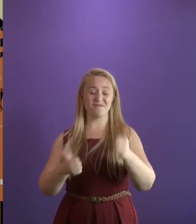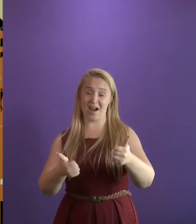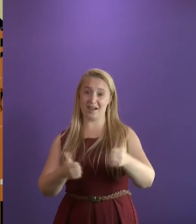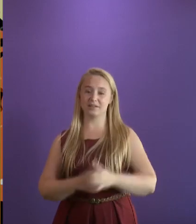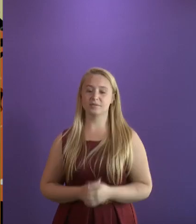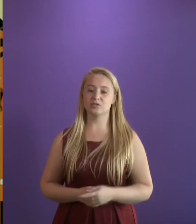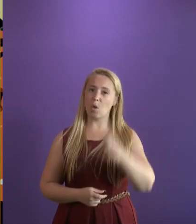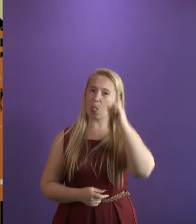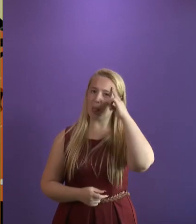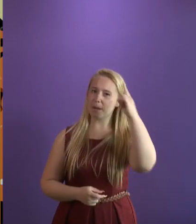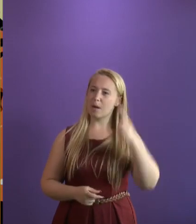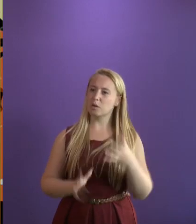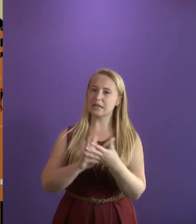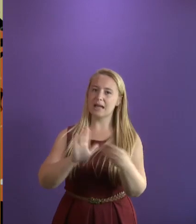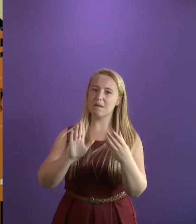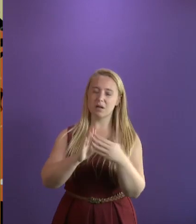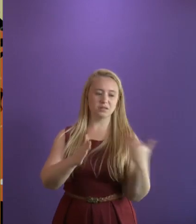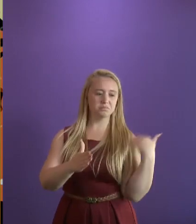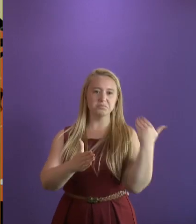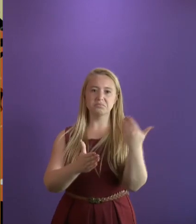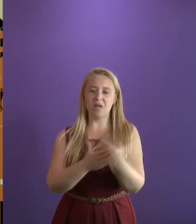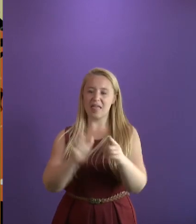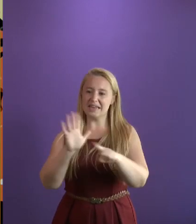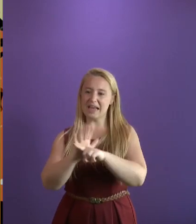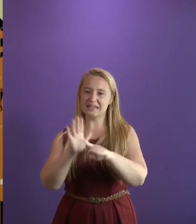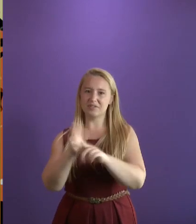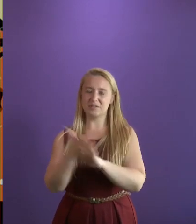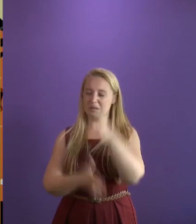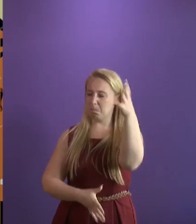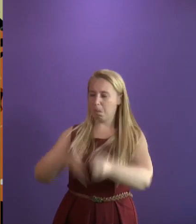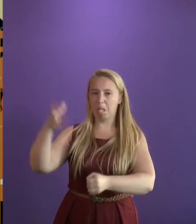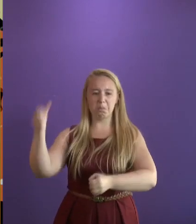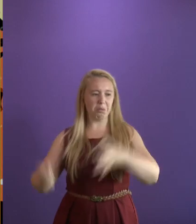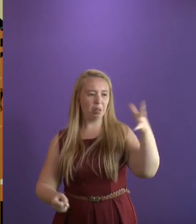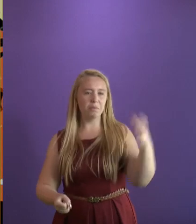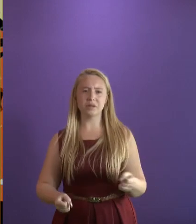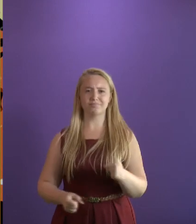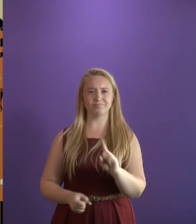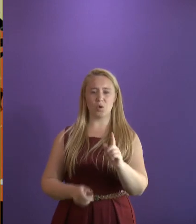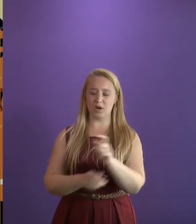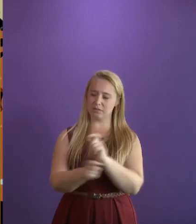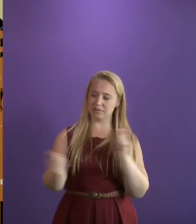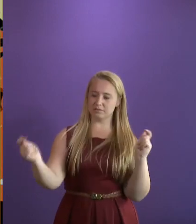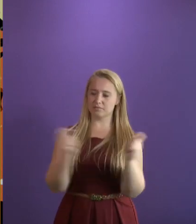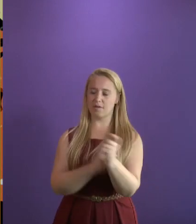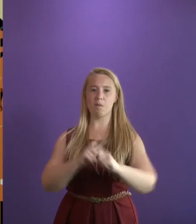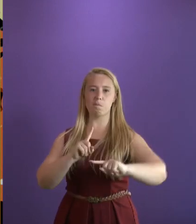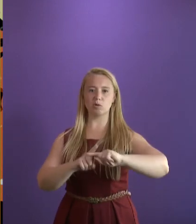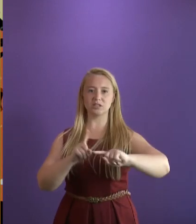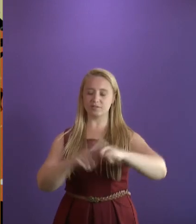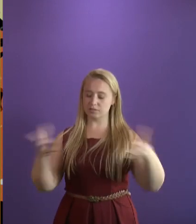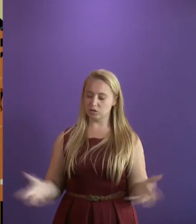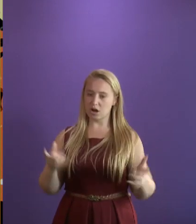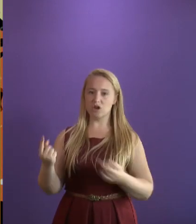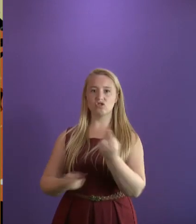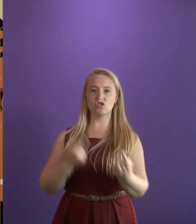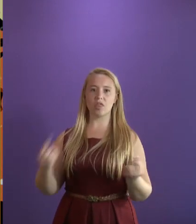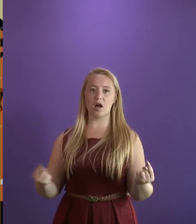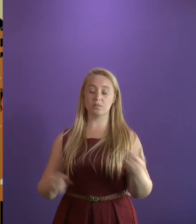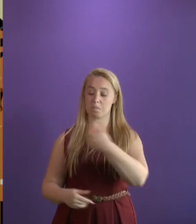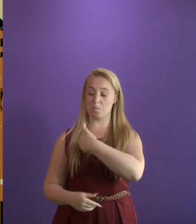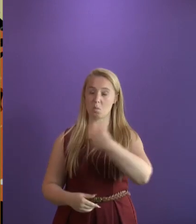the way negativity can be used to drag people down. We should turn that around and use that as positivity to lift each other up. And I seen a tweet this